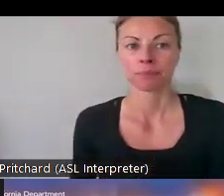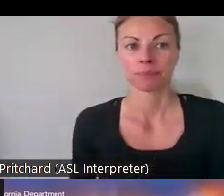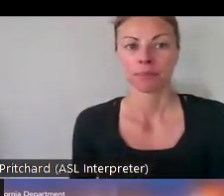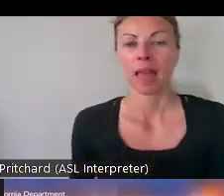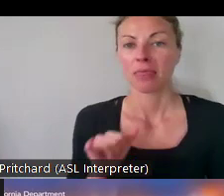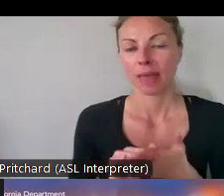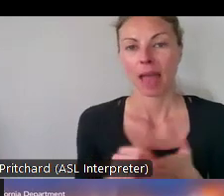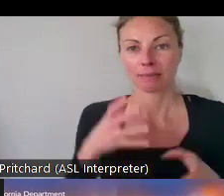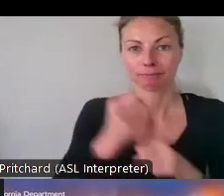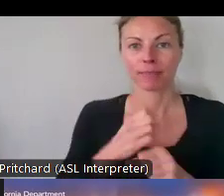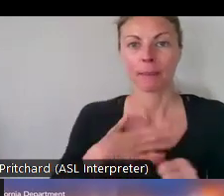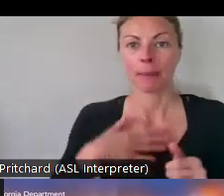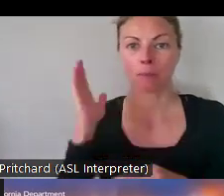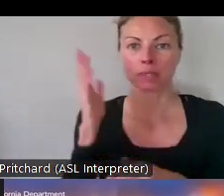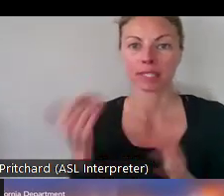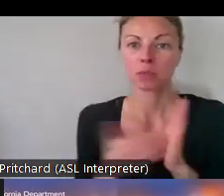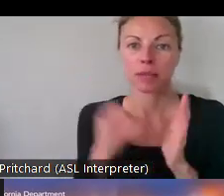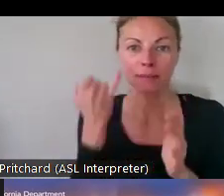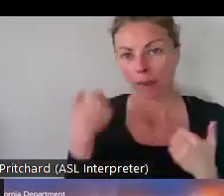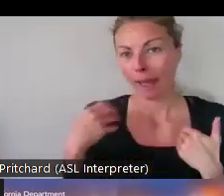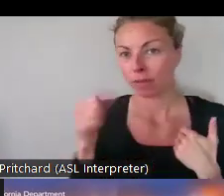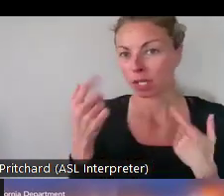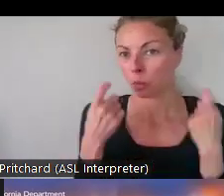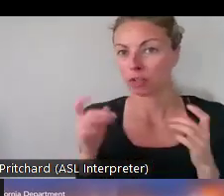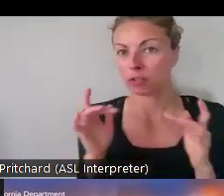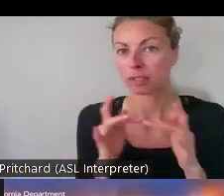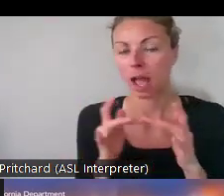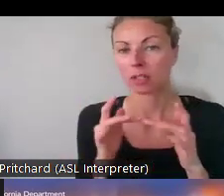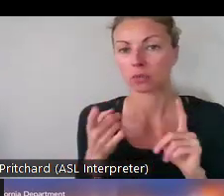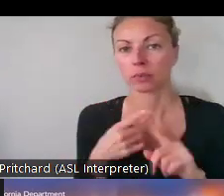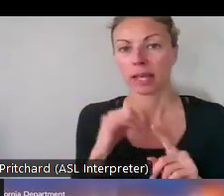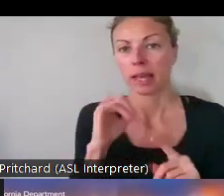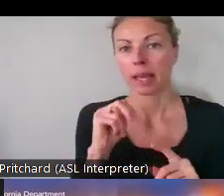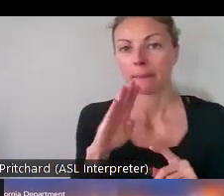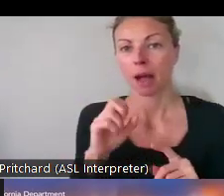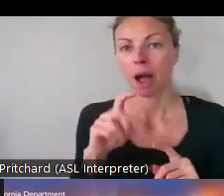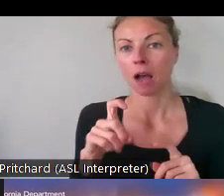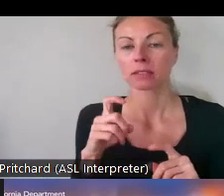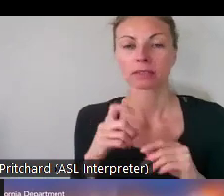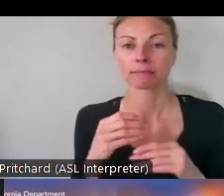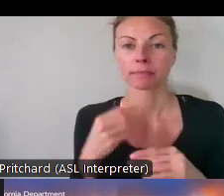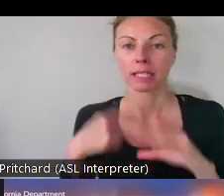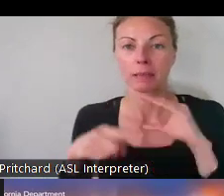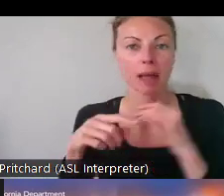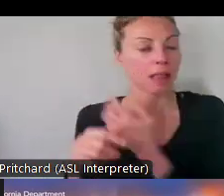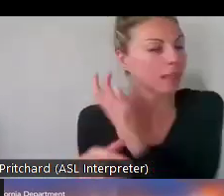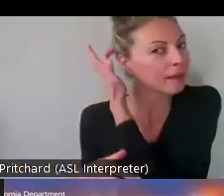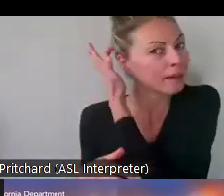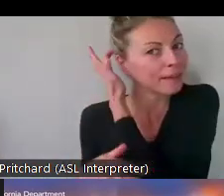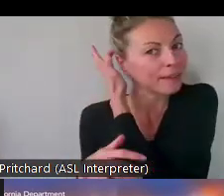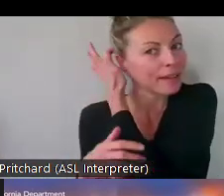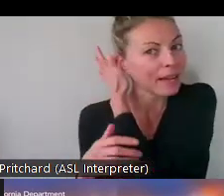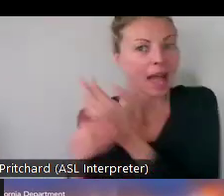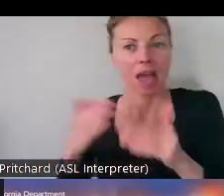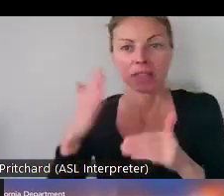That is my presentation. And again, if you have any questions, please reach out to the inbox at the end of this slide show.